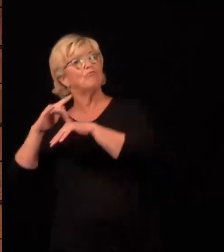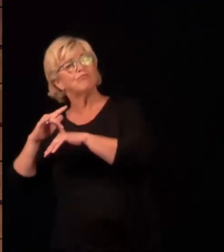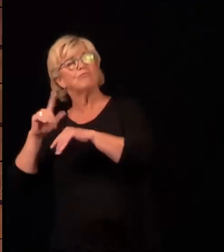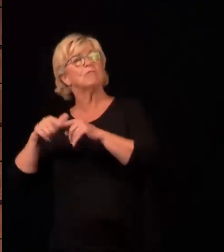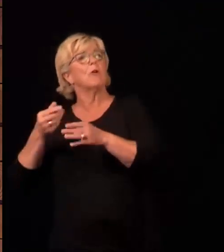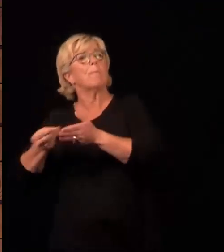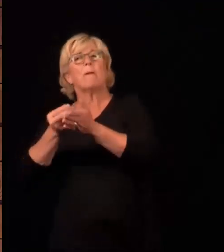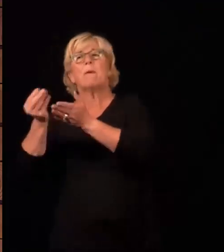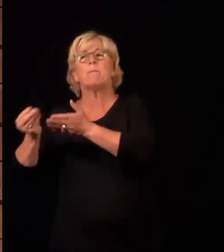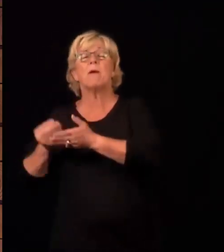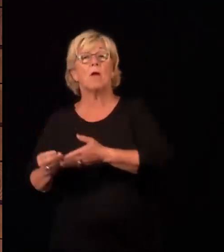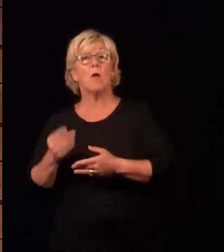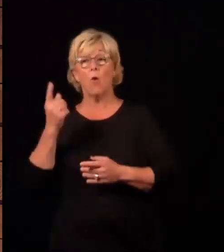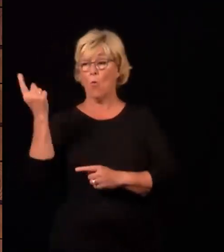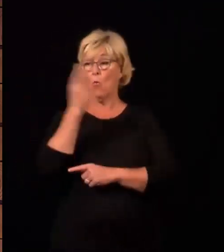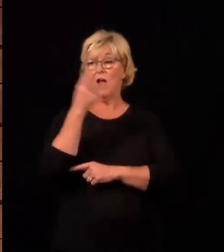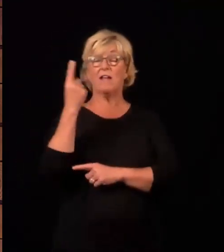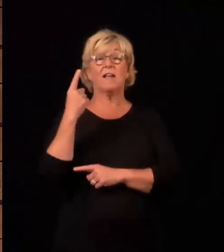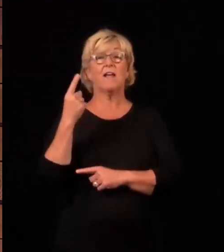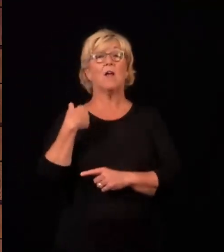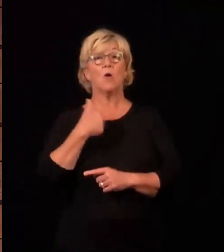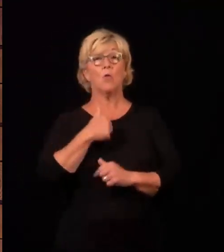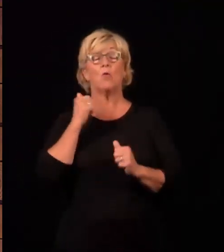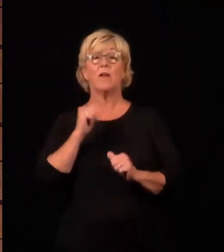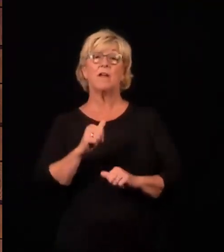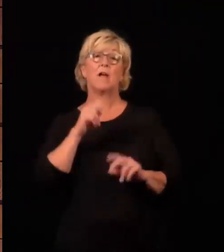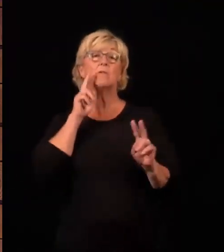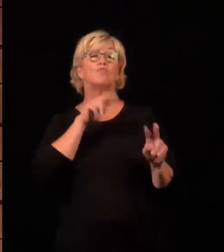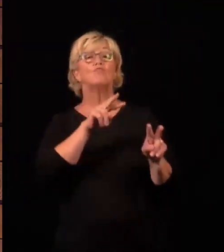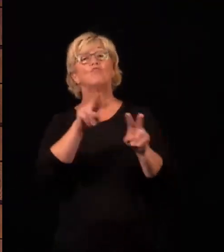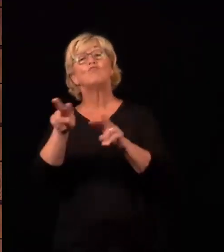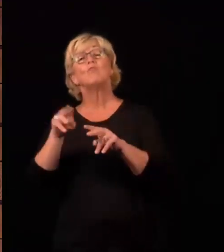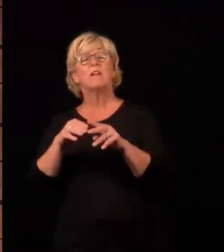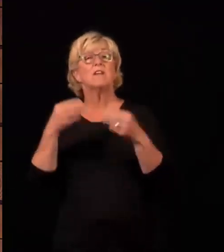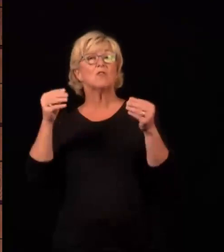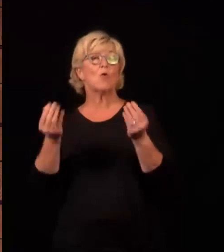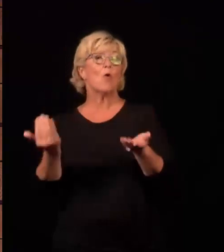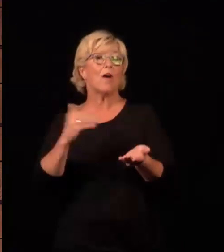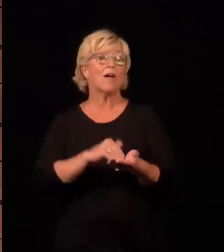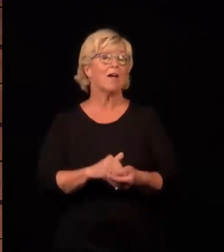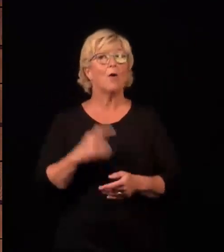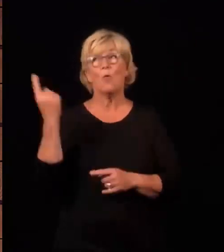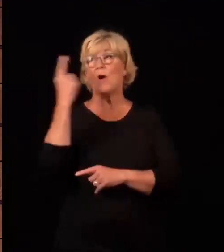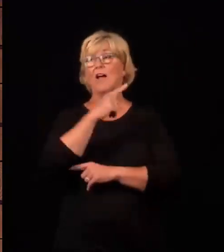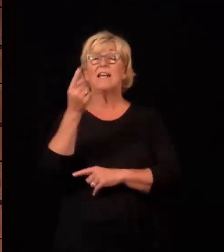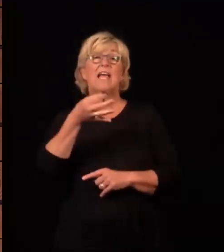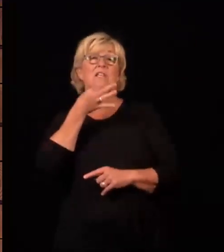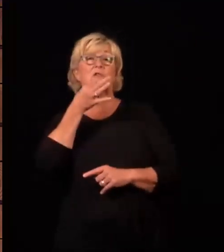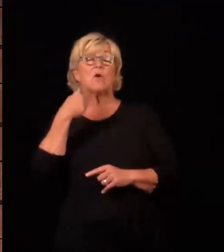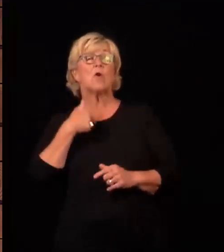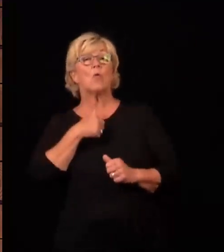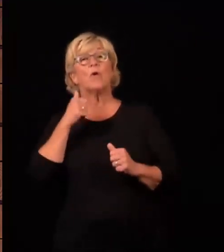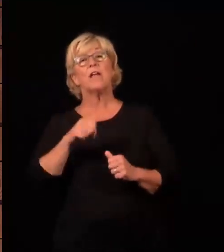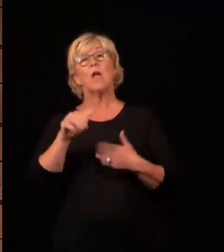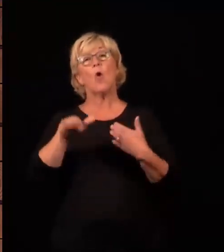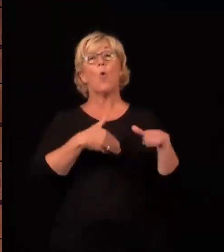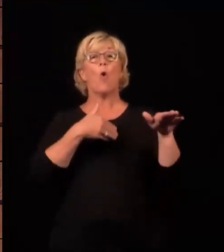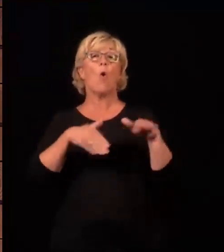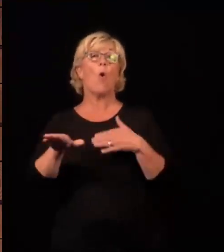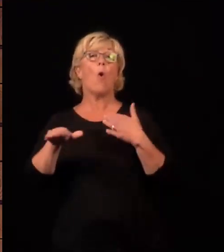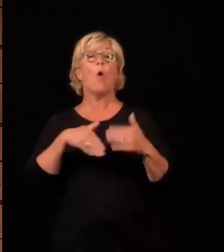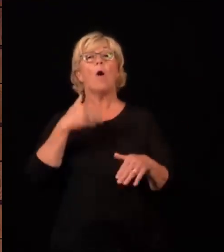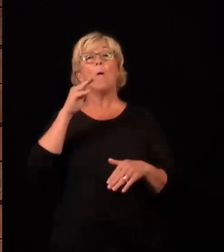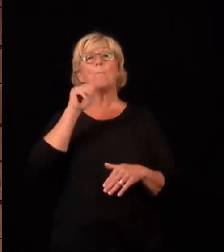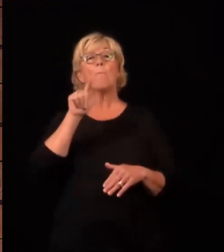One day soon, we will be able again to browse in the stores. One day soon, we'll be able again to walk through the